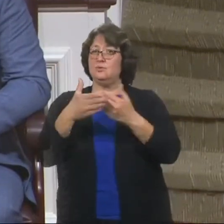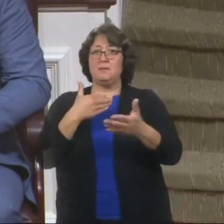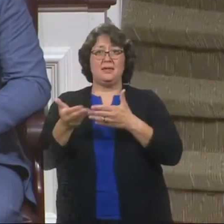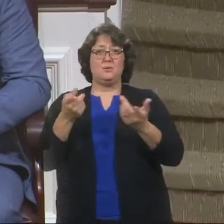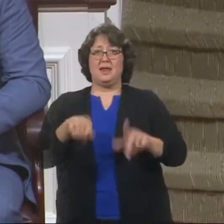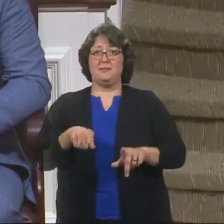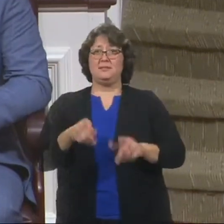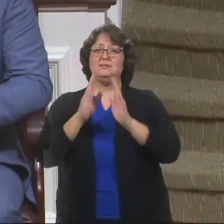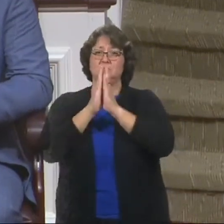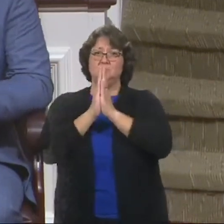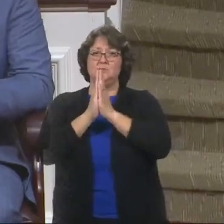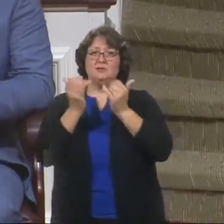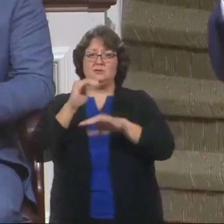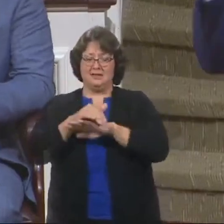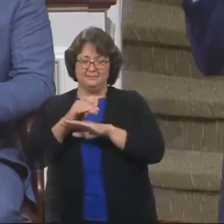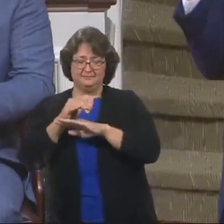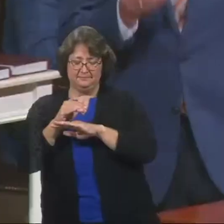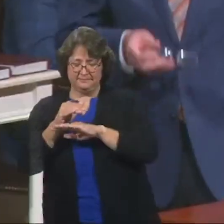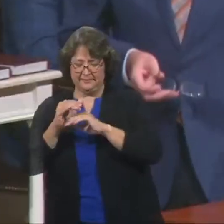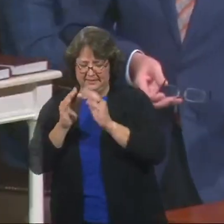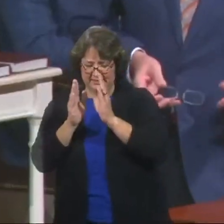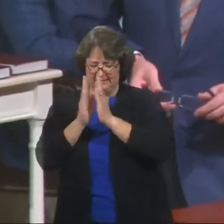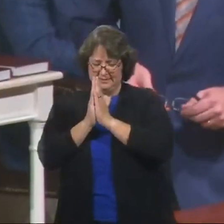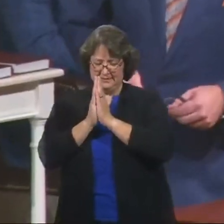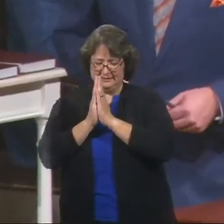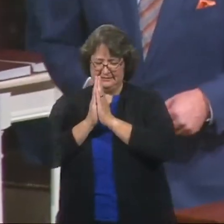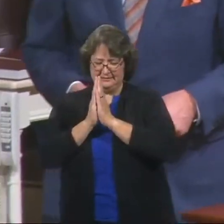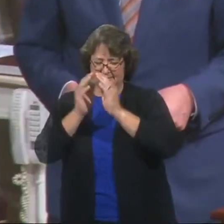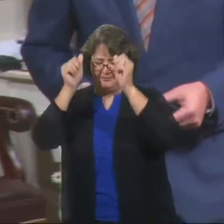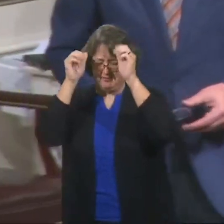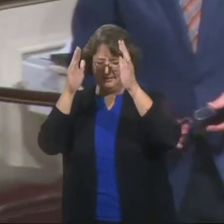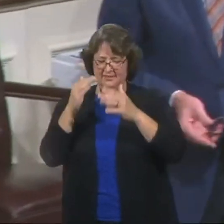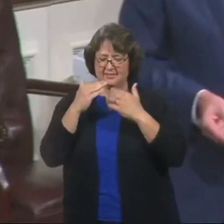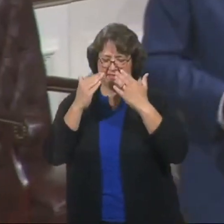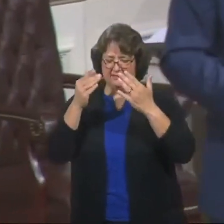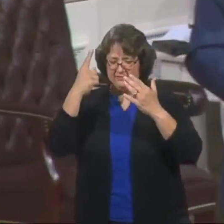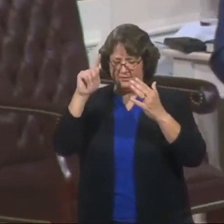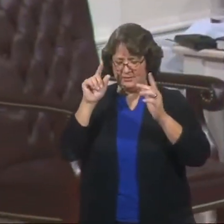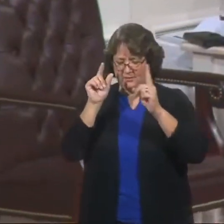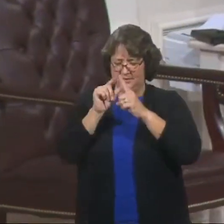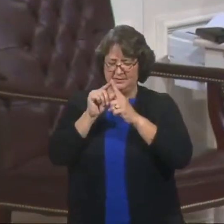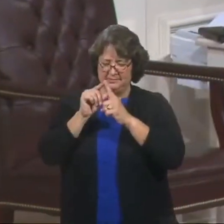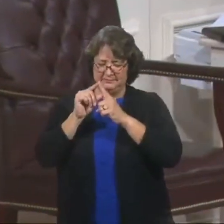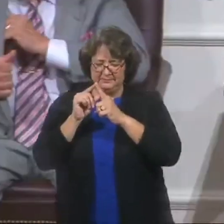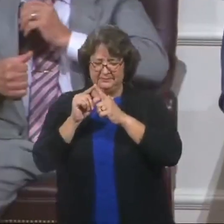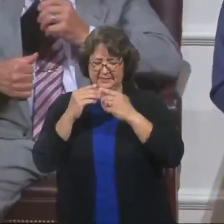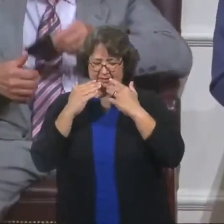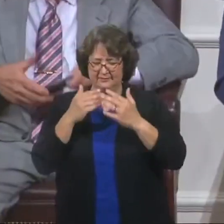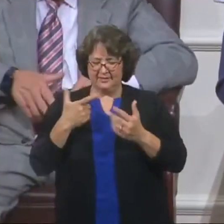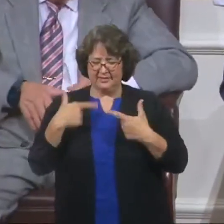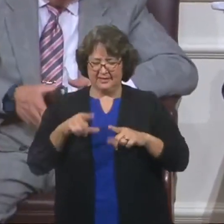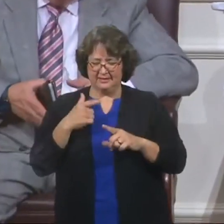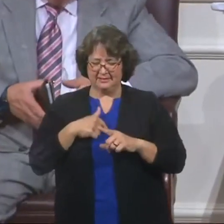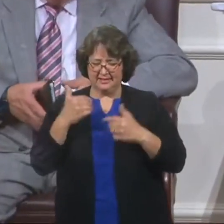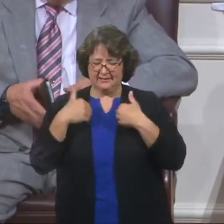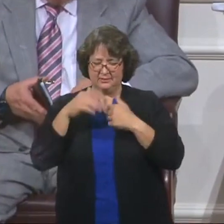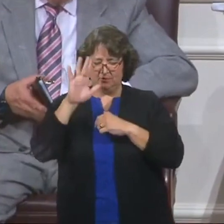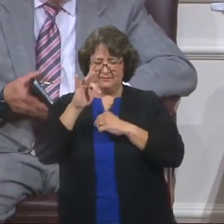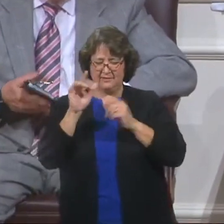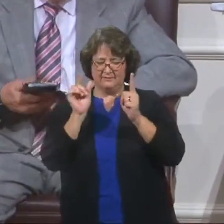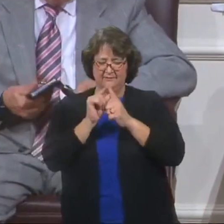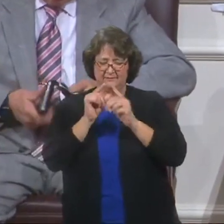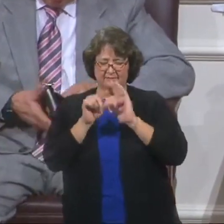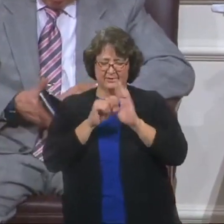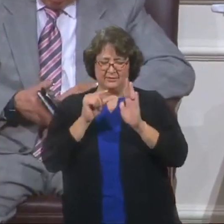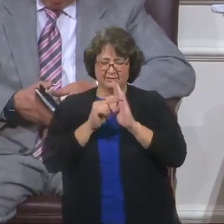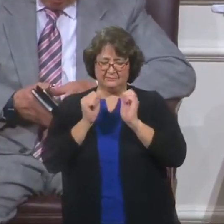us tonight. Let's pray together. Father, thank you for the privilege to look into your word and to read 25 verses or so that